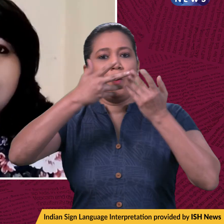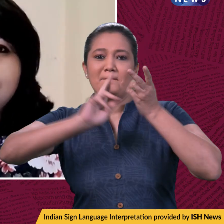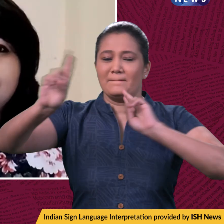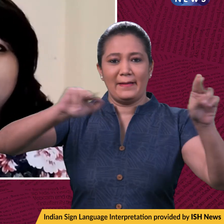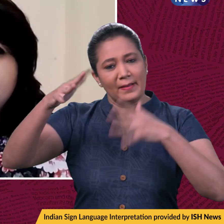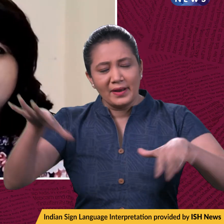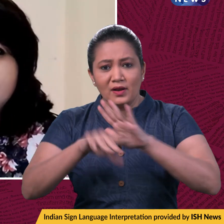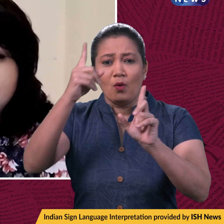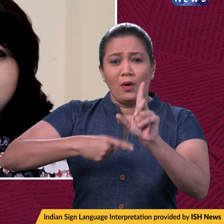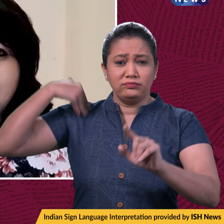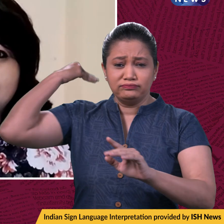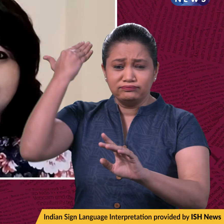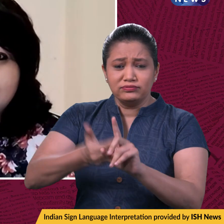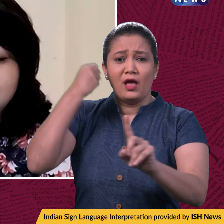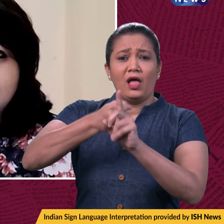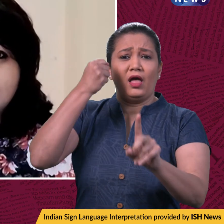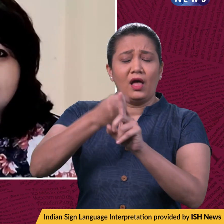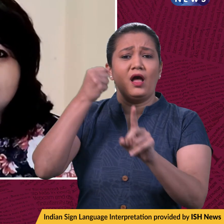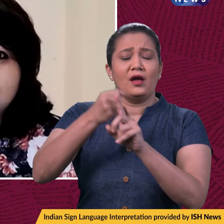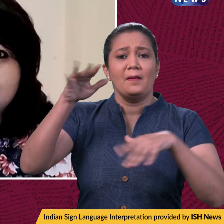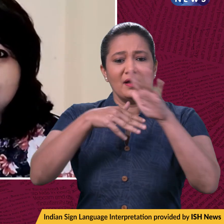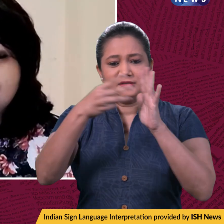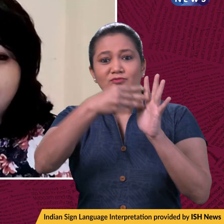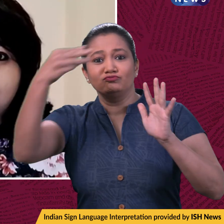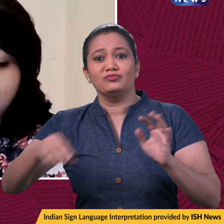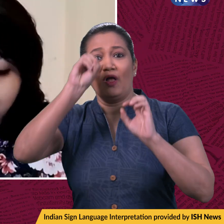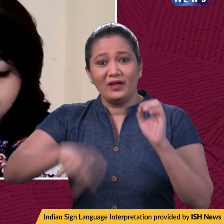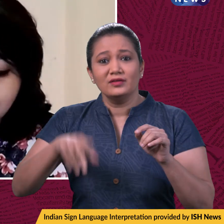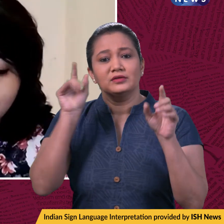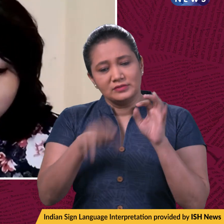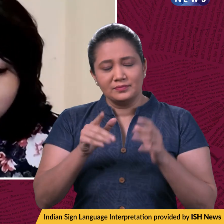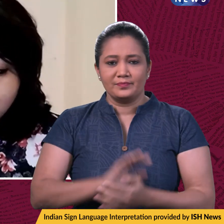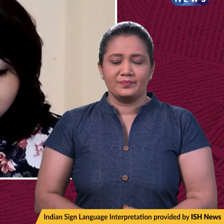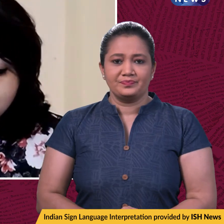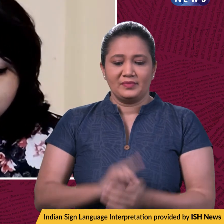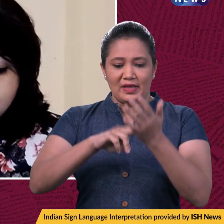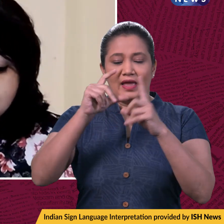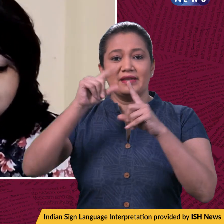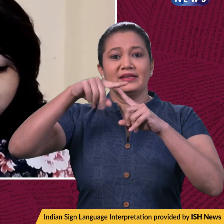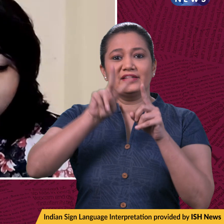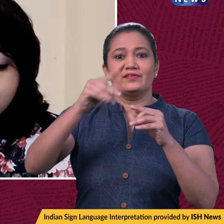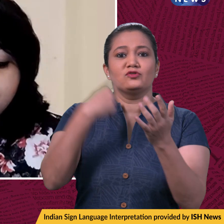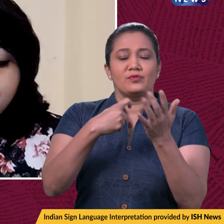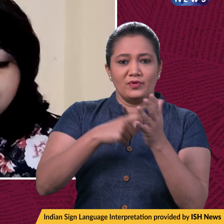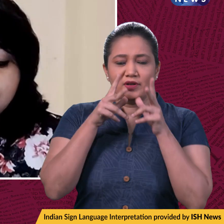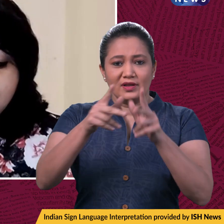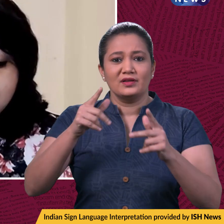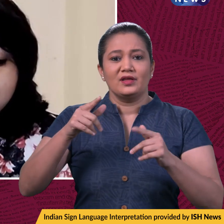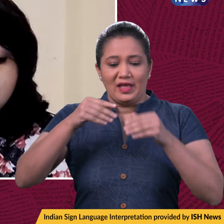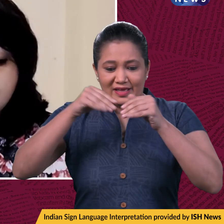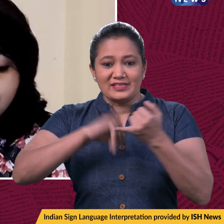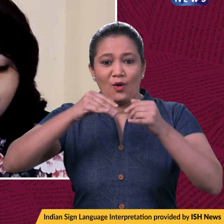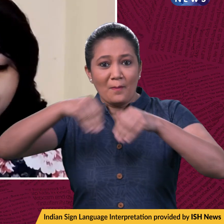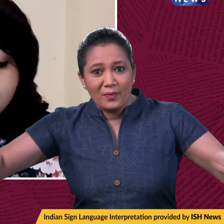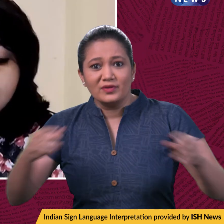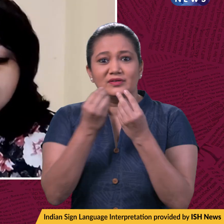homes after over a year of agitation against the contentious farm laws. Now, according to an NDTV report, before bidding farewell